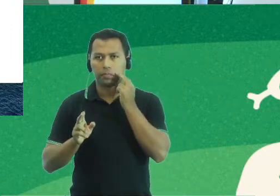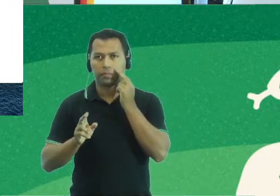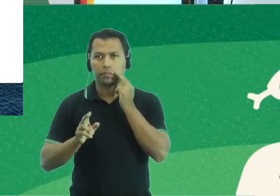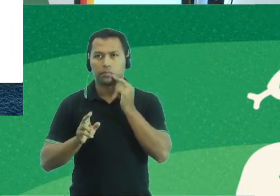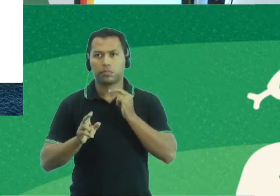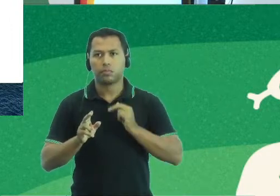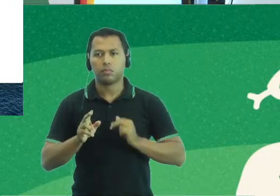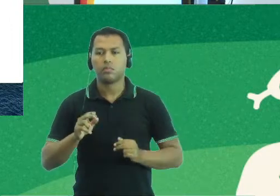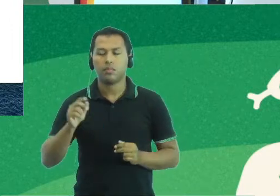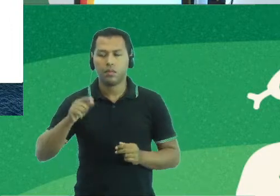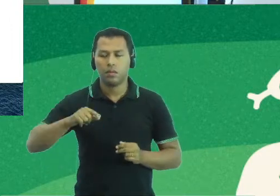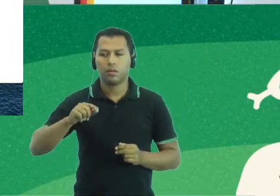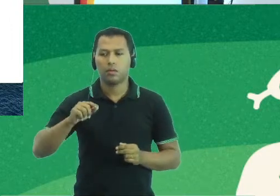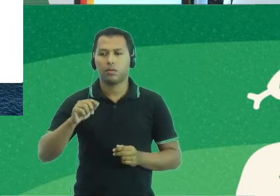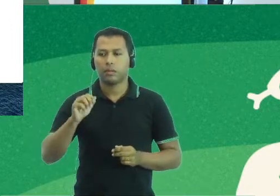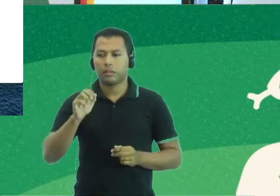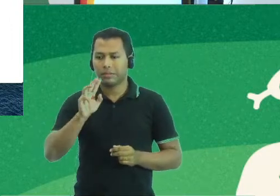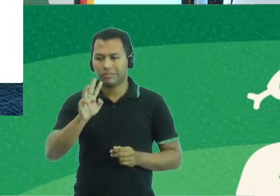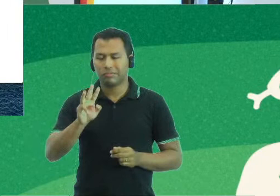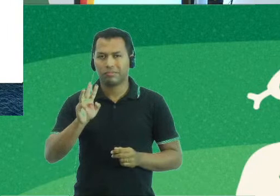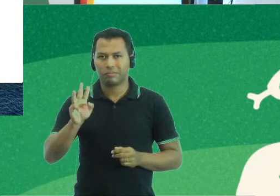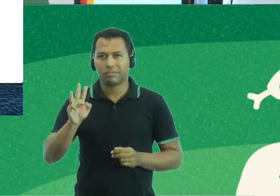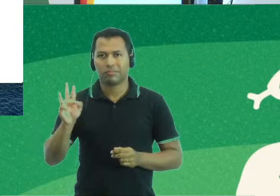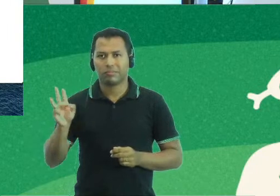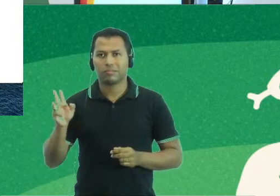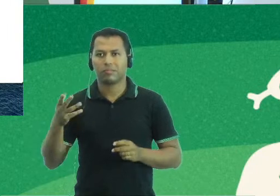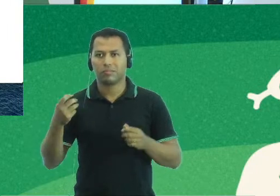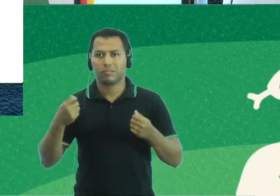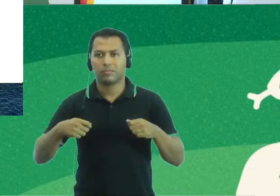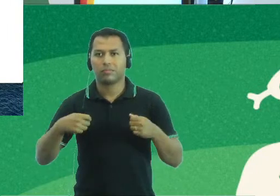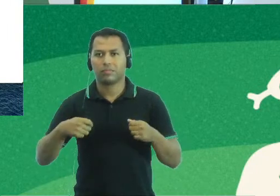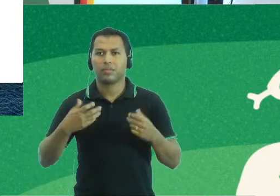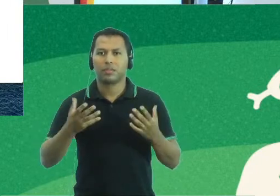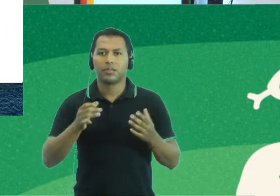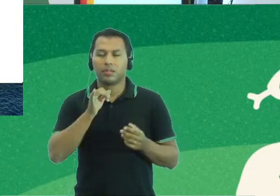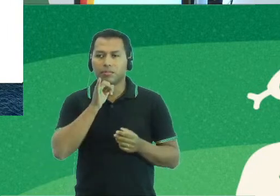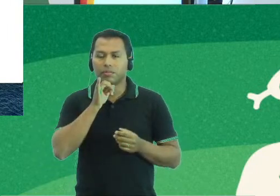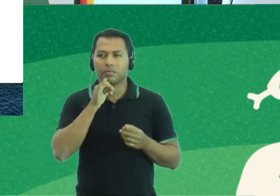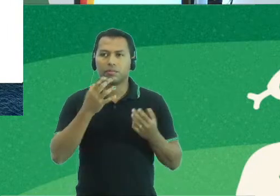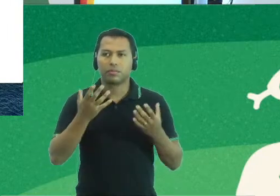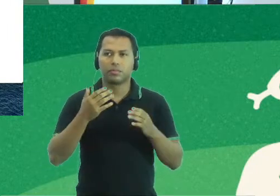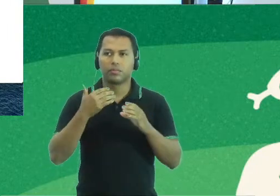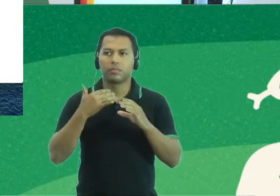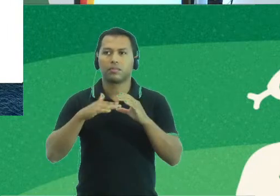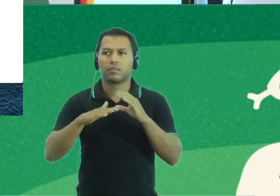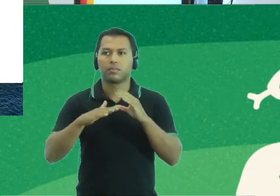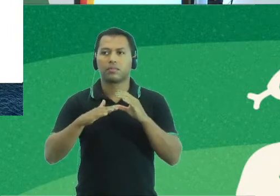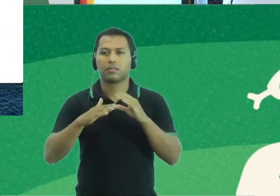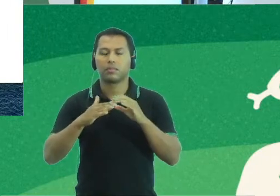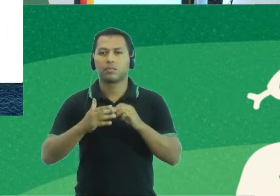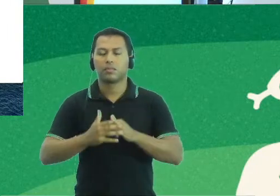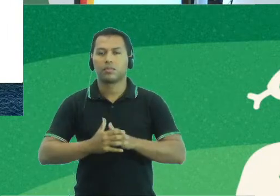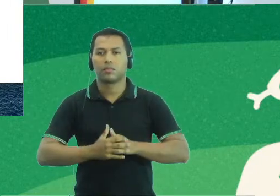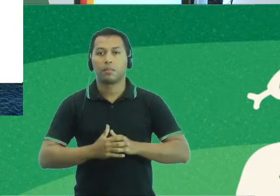on samag.nu, I have it configured so that a post request will go to this URL,